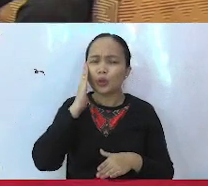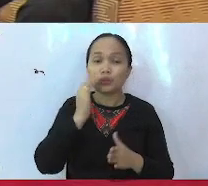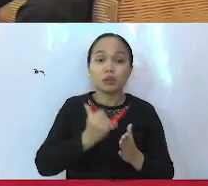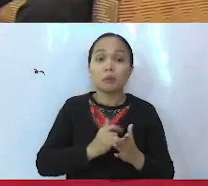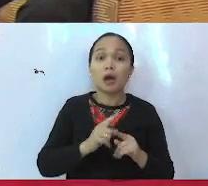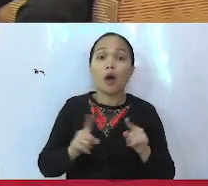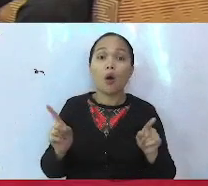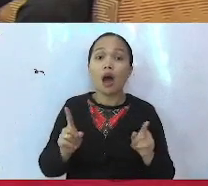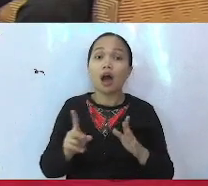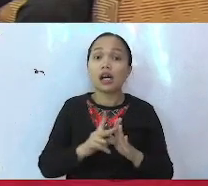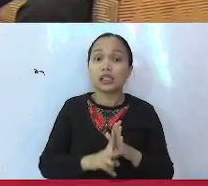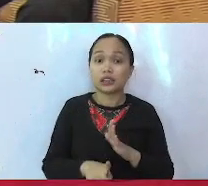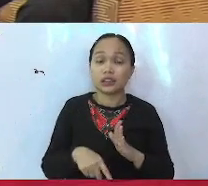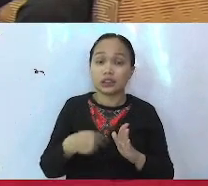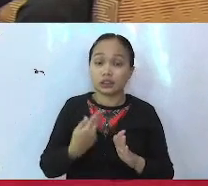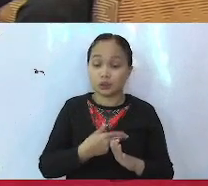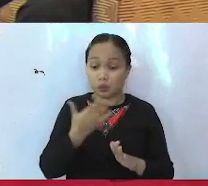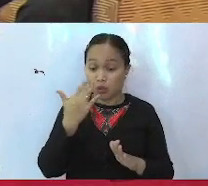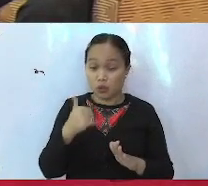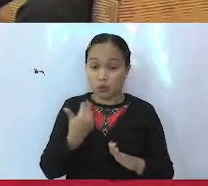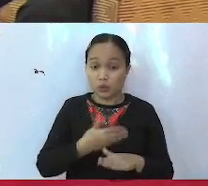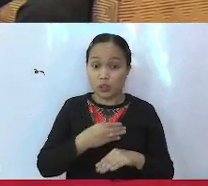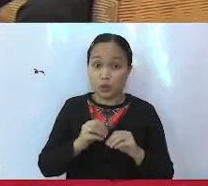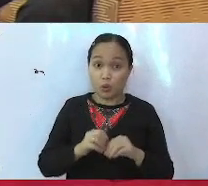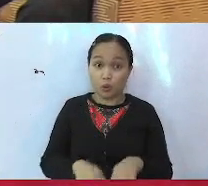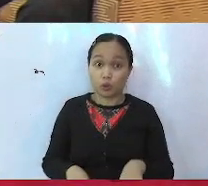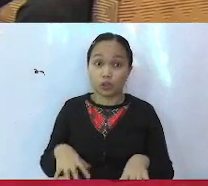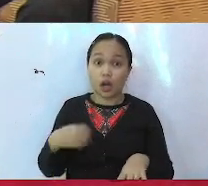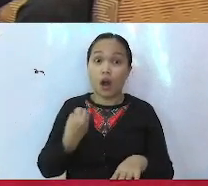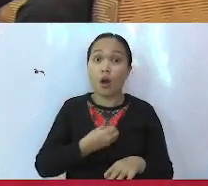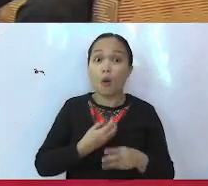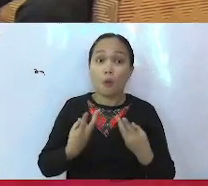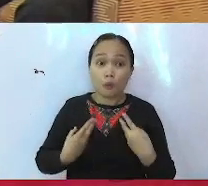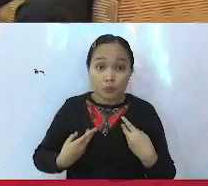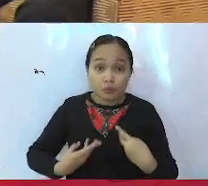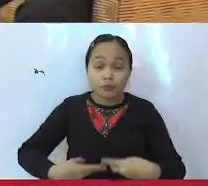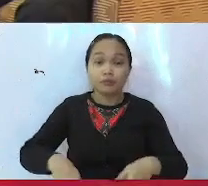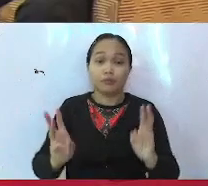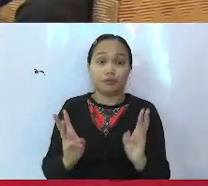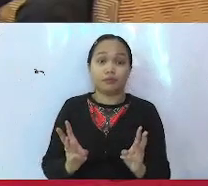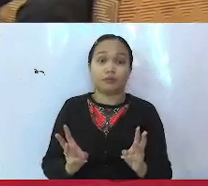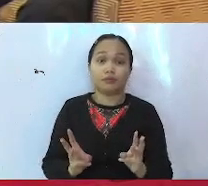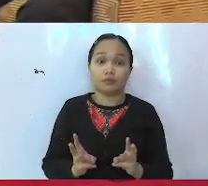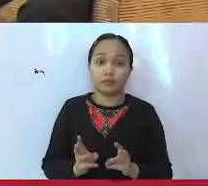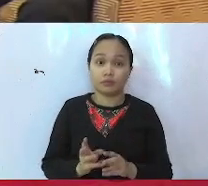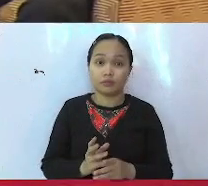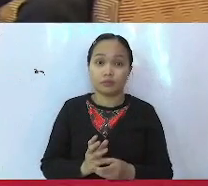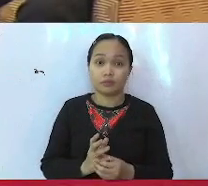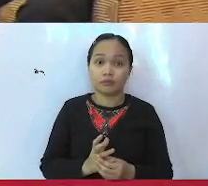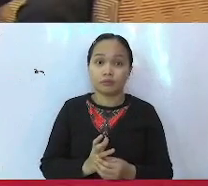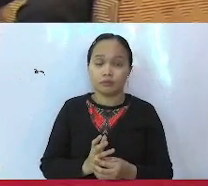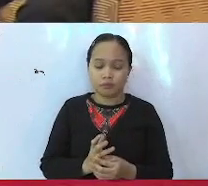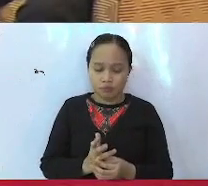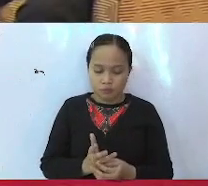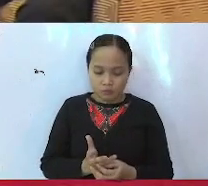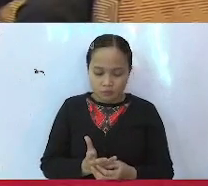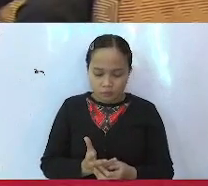sa atin, bakit nawawala tayo sa track? Kagaya nun sinasabi ng ating mahal na pastor and the one that Pastor Blake is always telling us